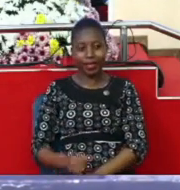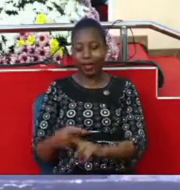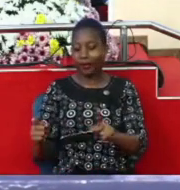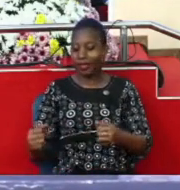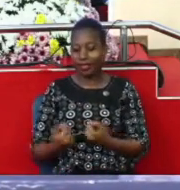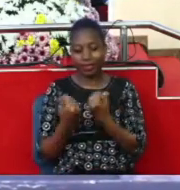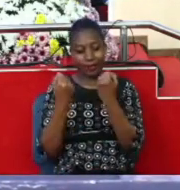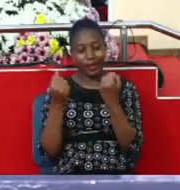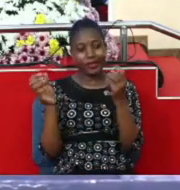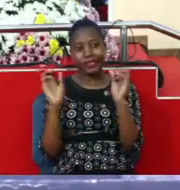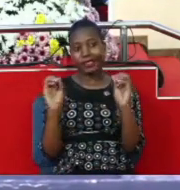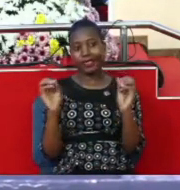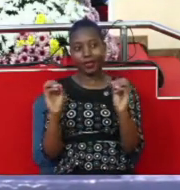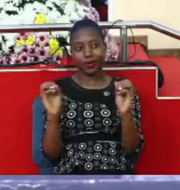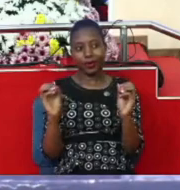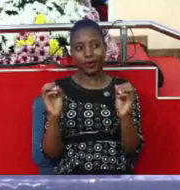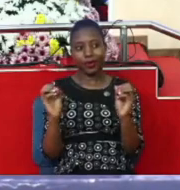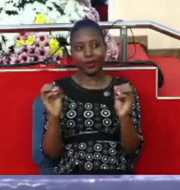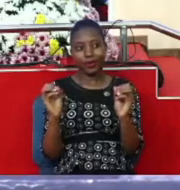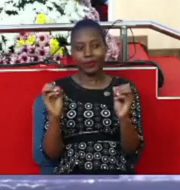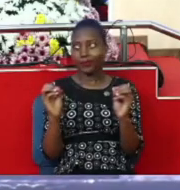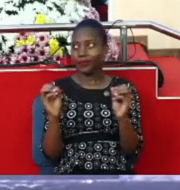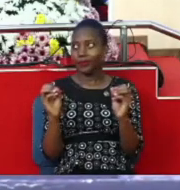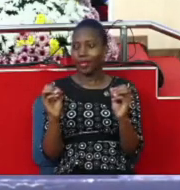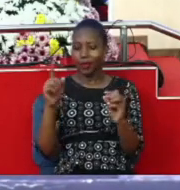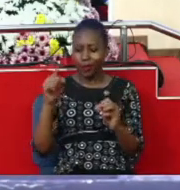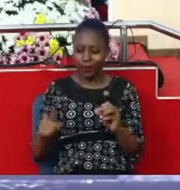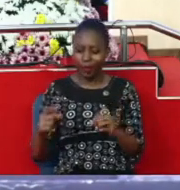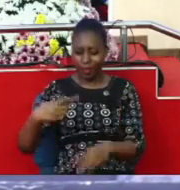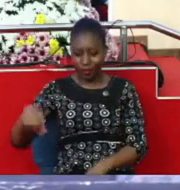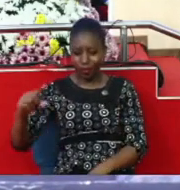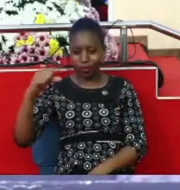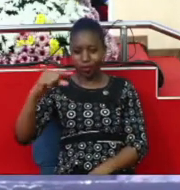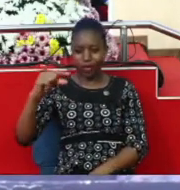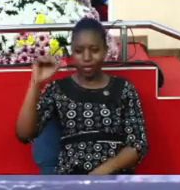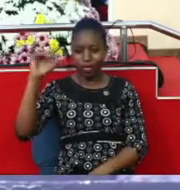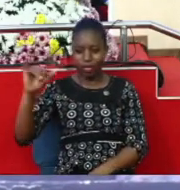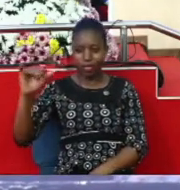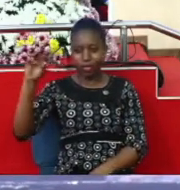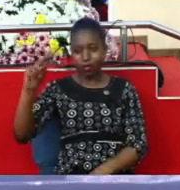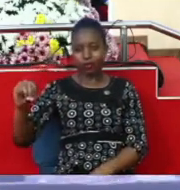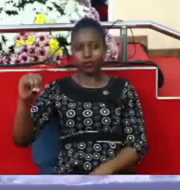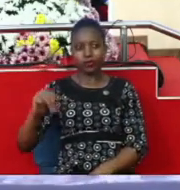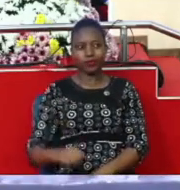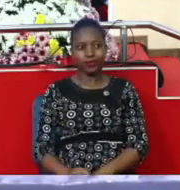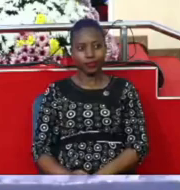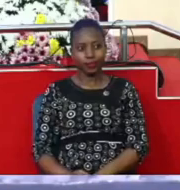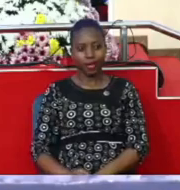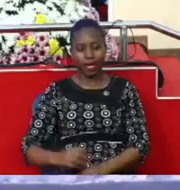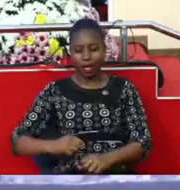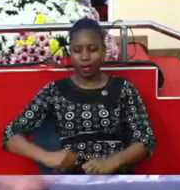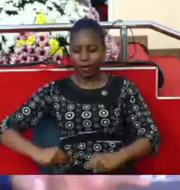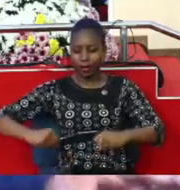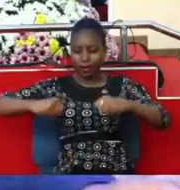way. Machuma bwana. Lazima uinue machuma bwana. Jimmy, inua chuma.